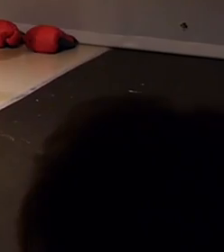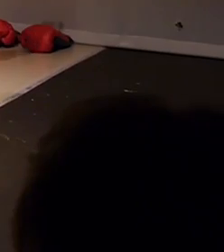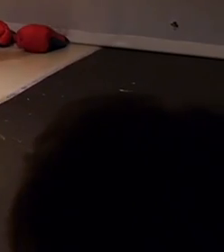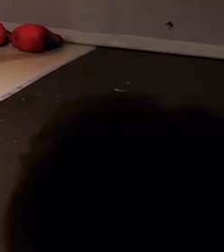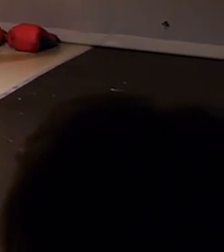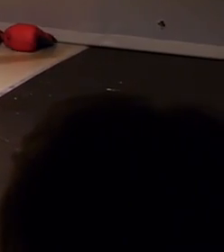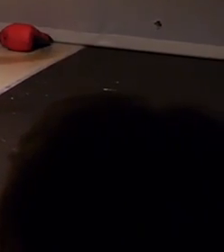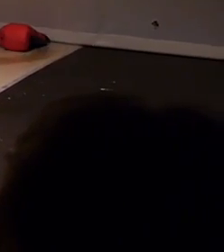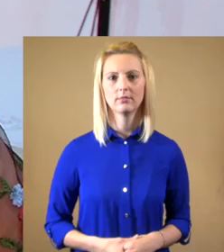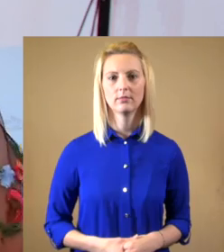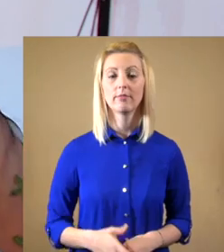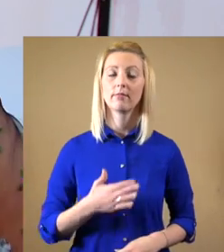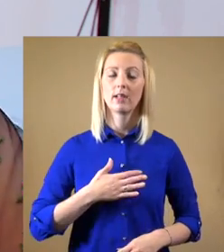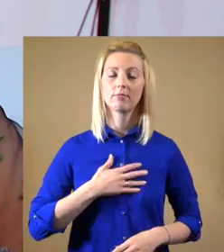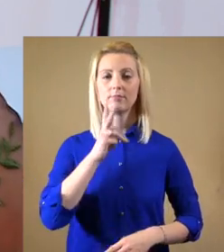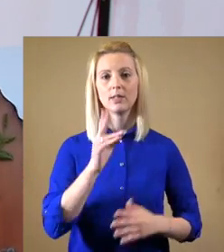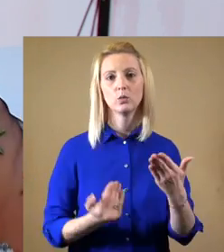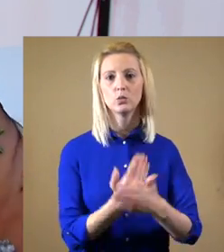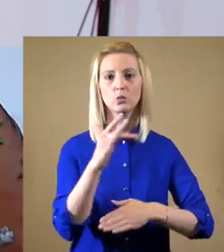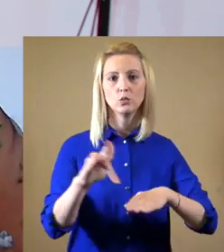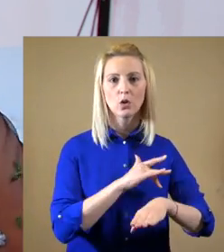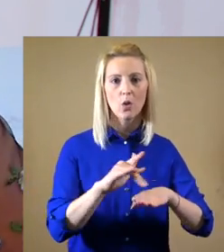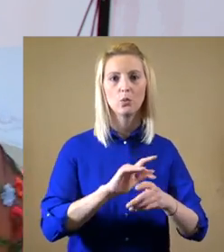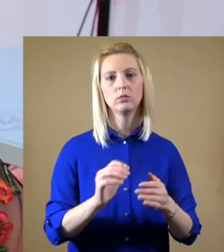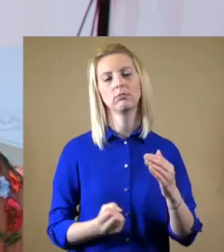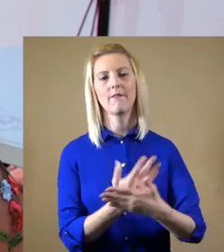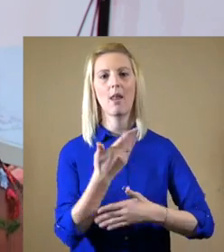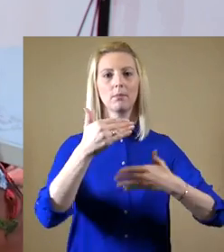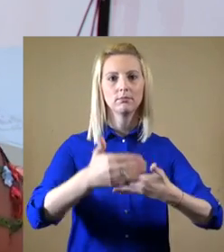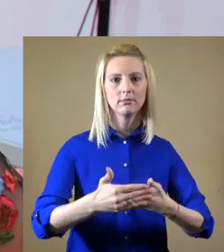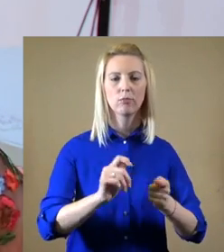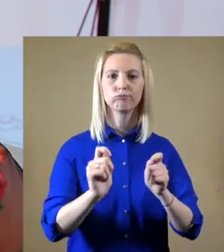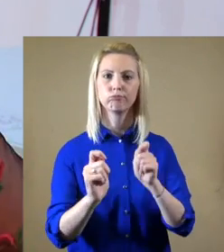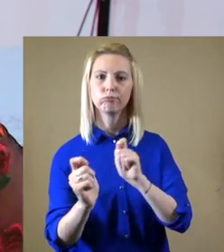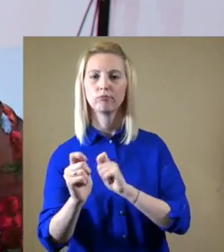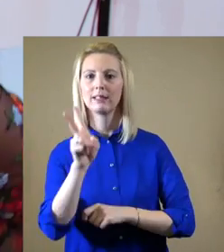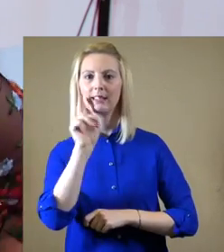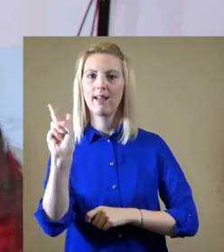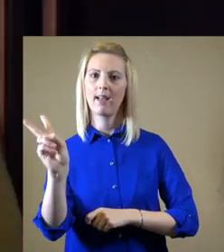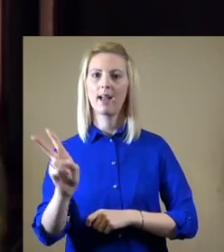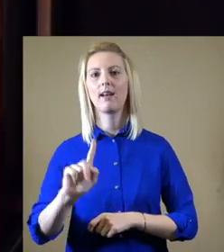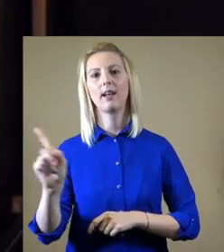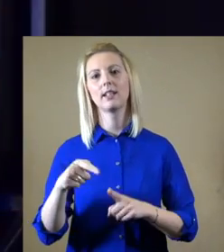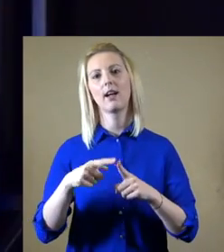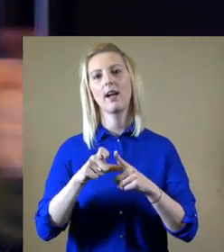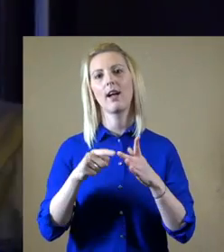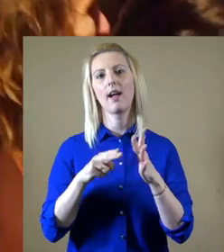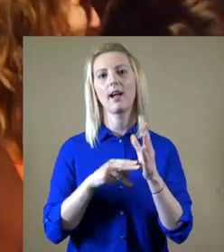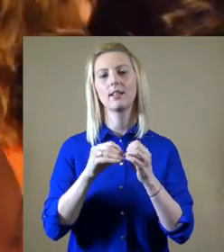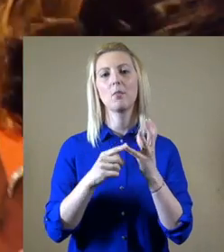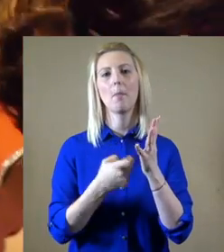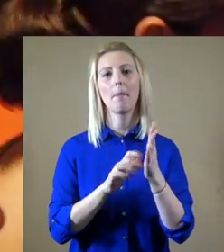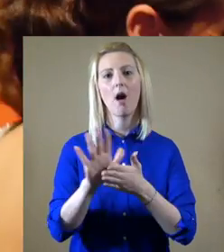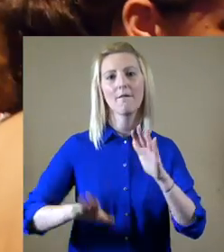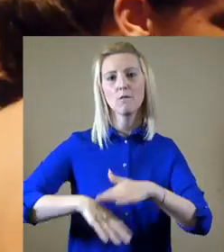century. It's really nice to see like up and coming shows as well that are kind of in development, and then you kind of see them a bit